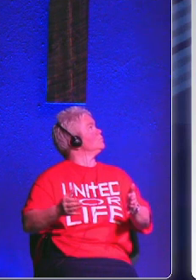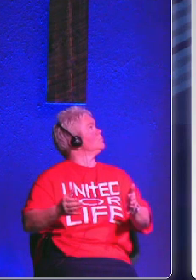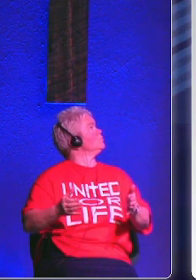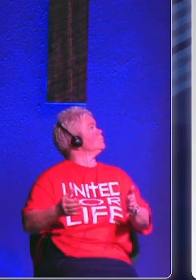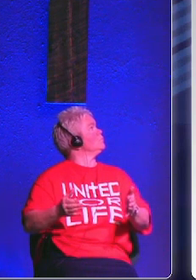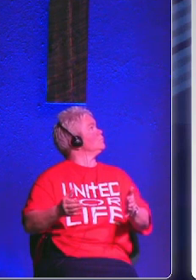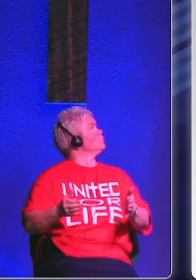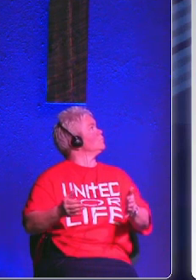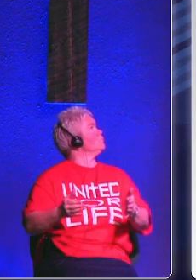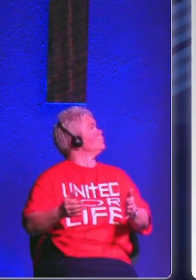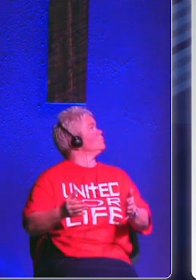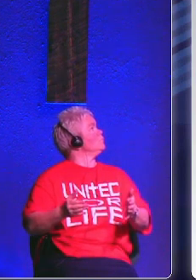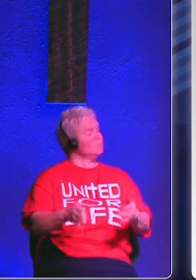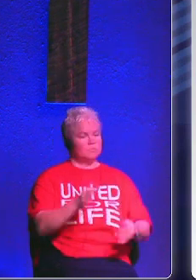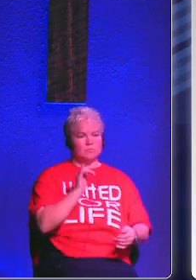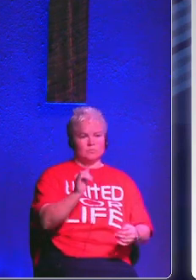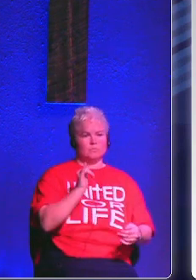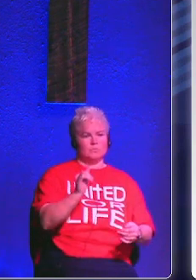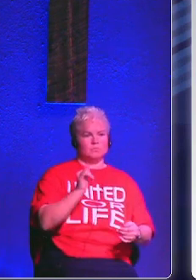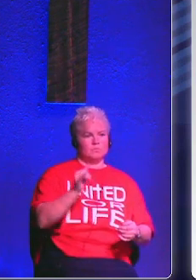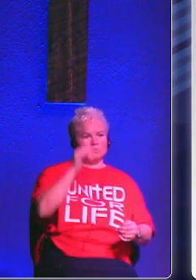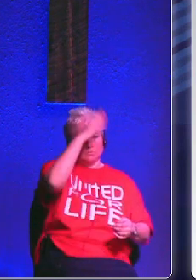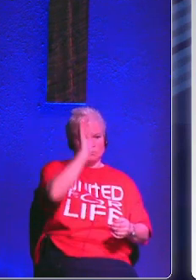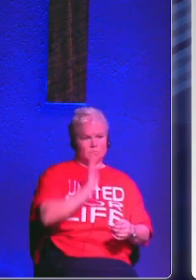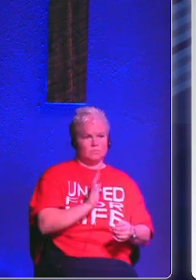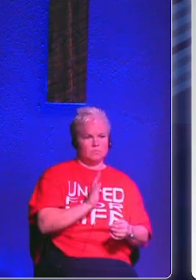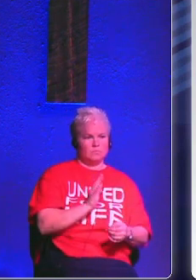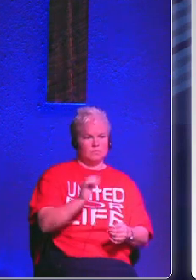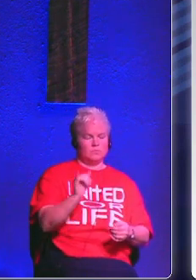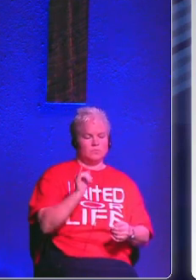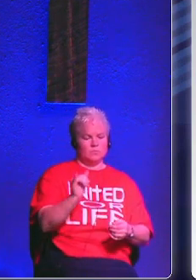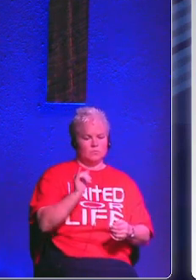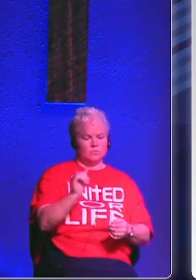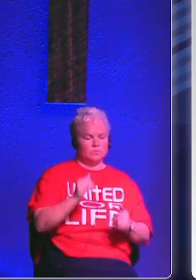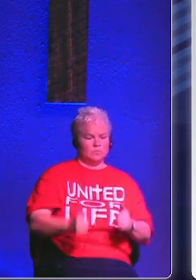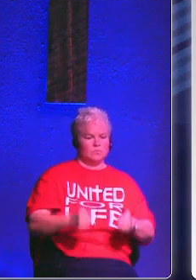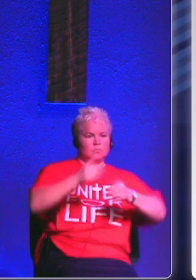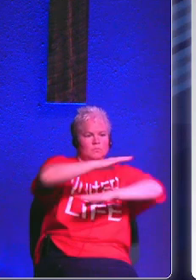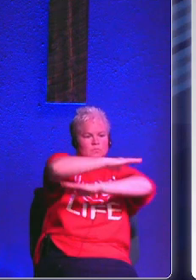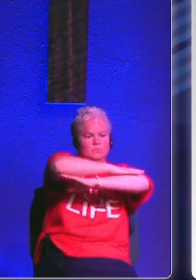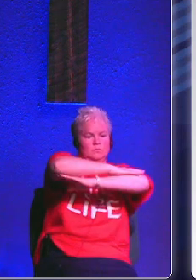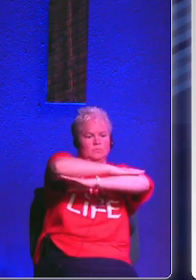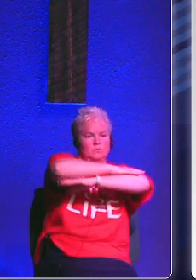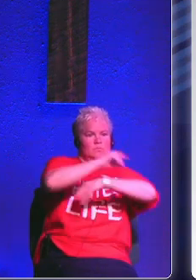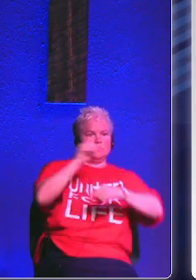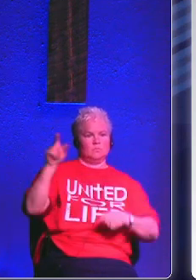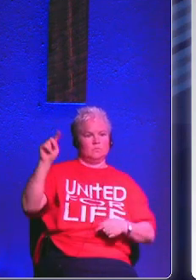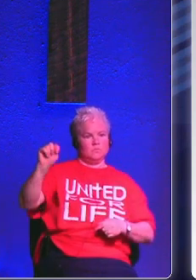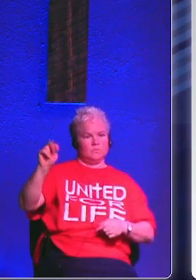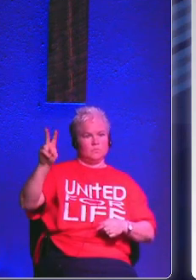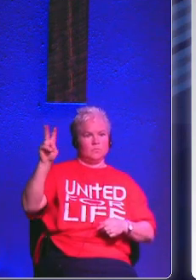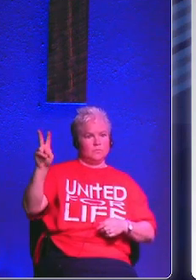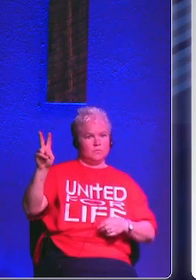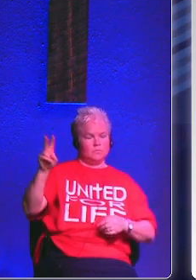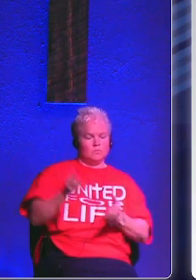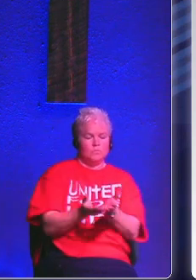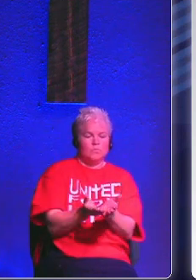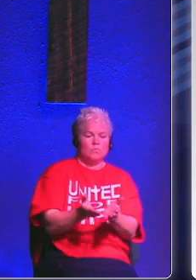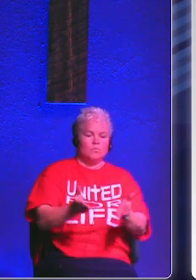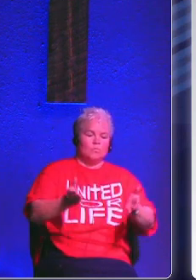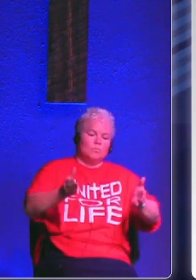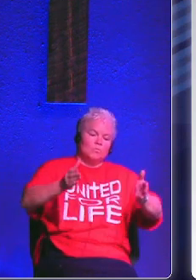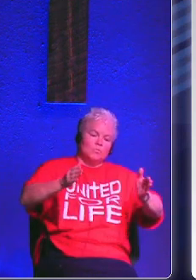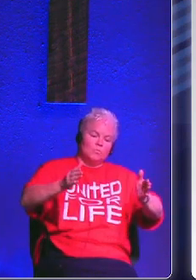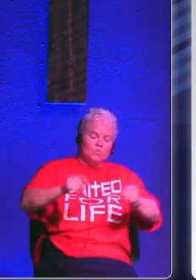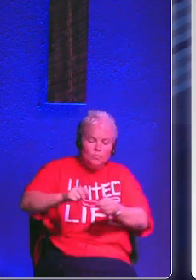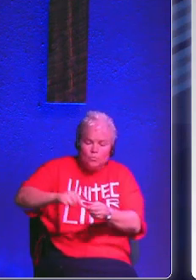Bowl. It's just a way to share what God is doing in your life. So on the table right below the TV, there's a bowl and